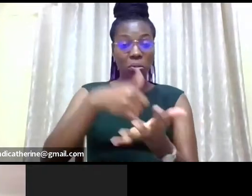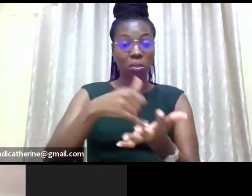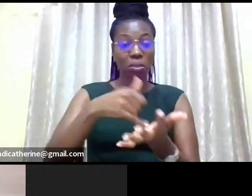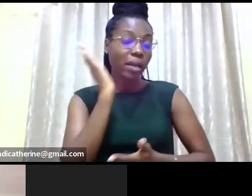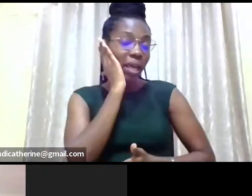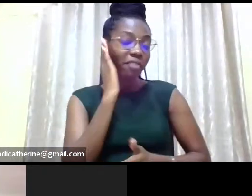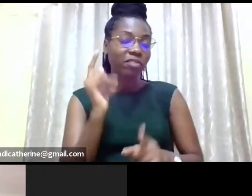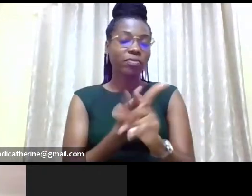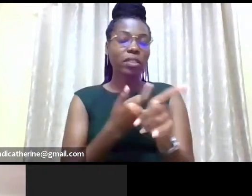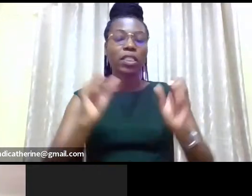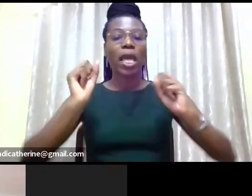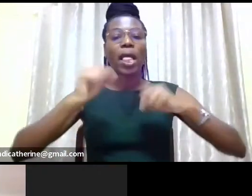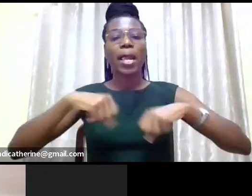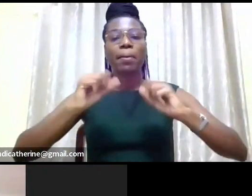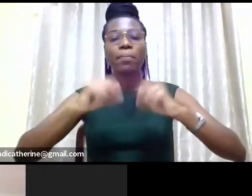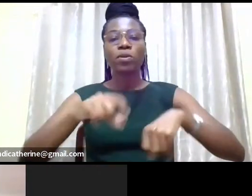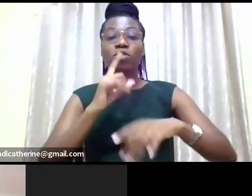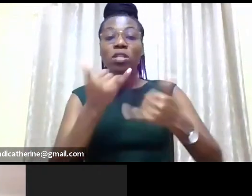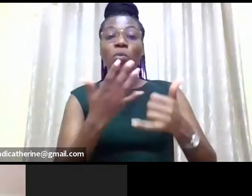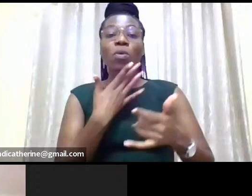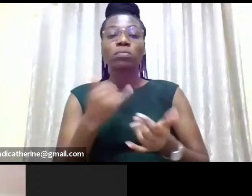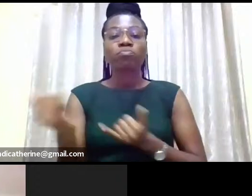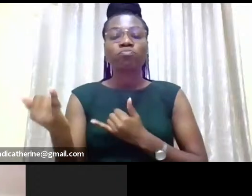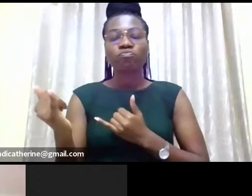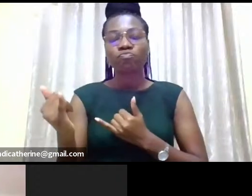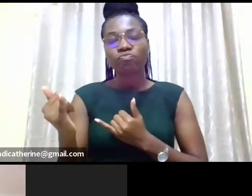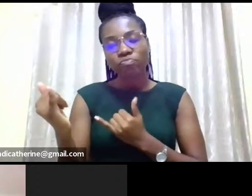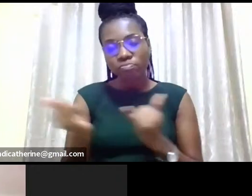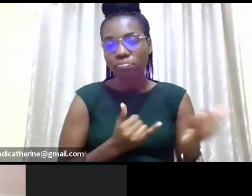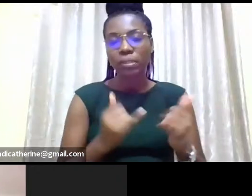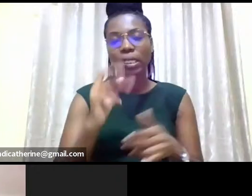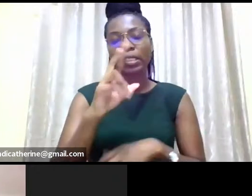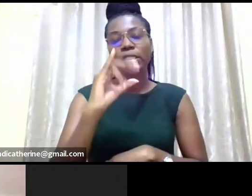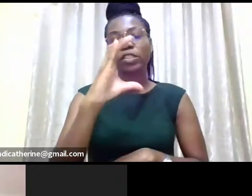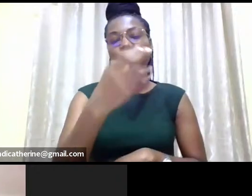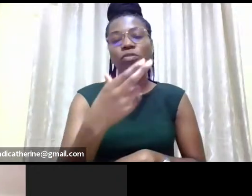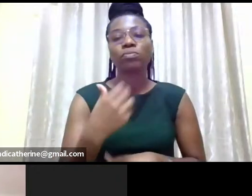So at this point, I will allow Richard to quickly introduce himself.